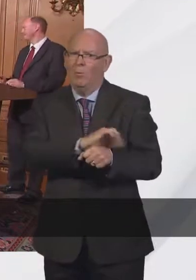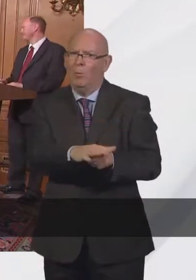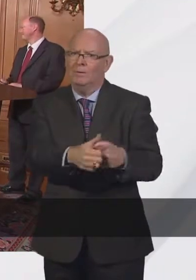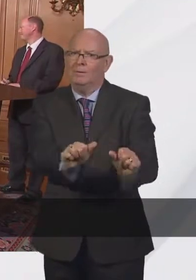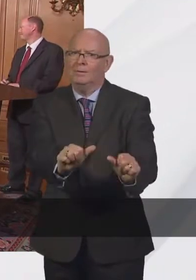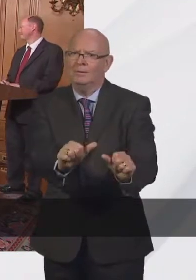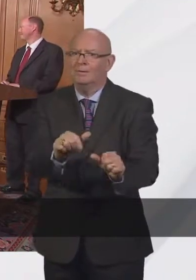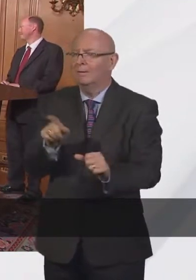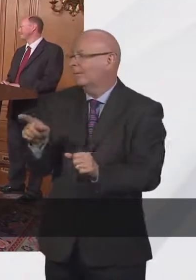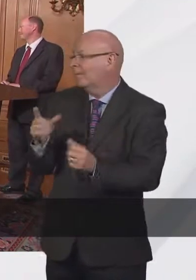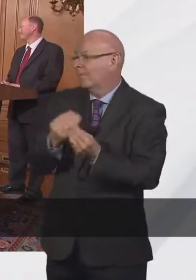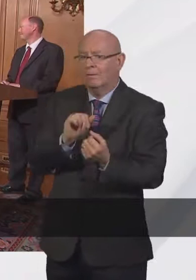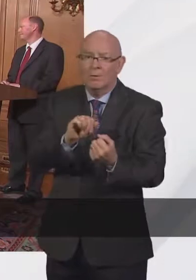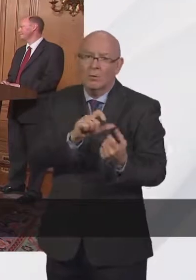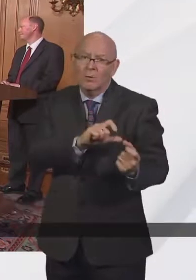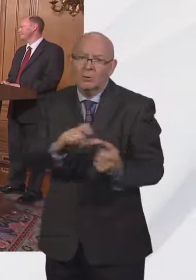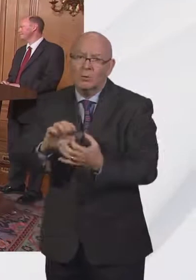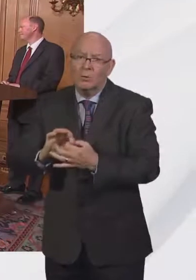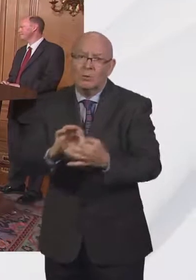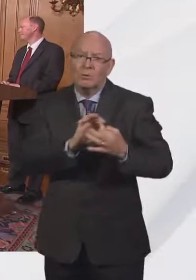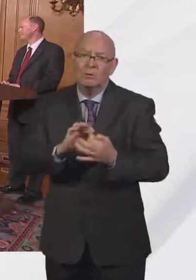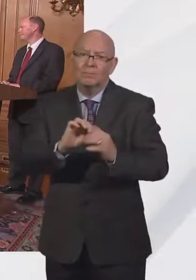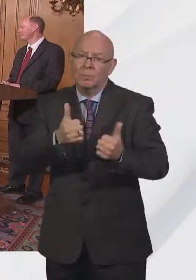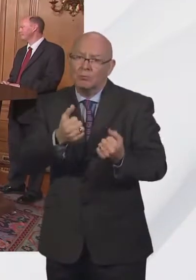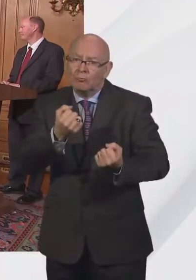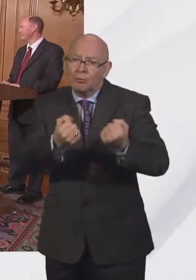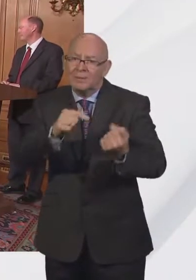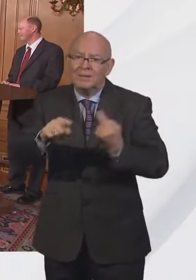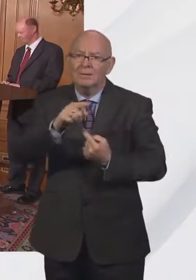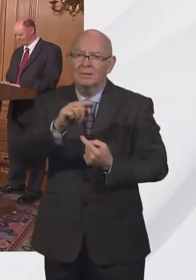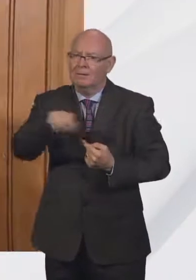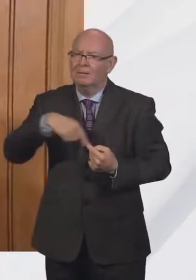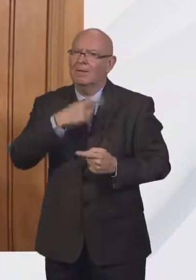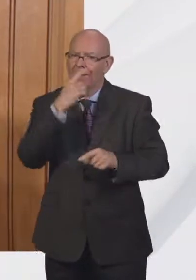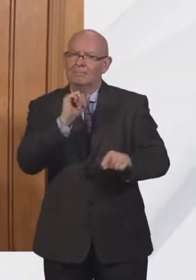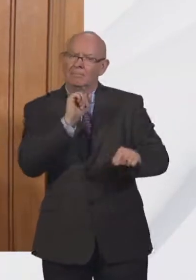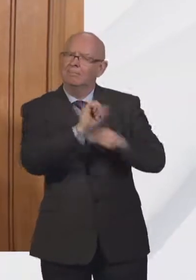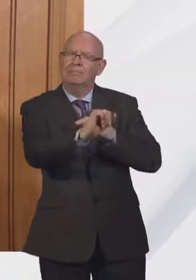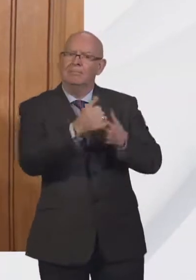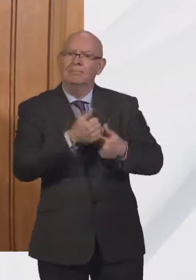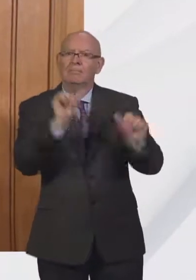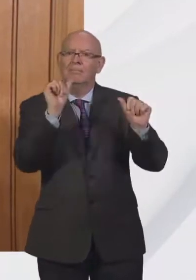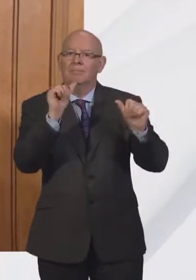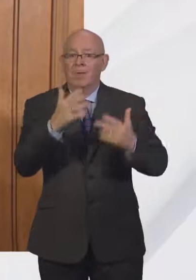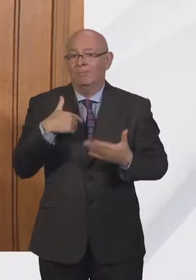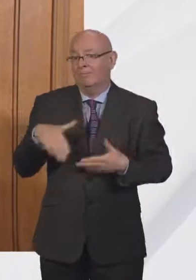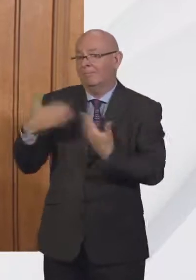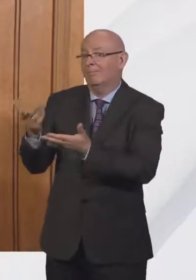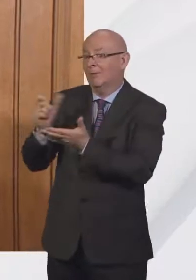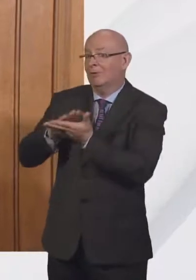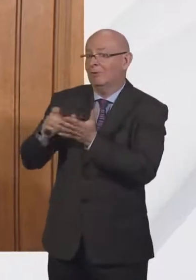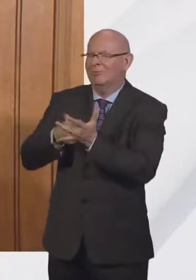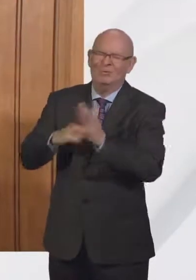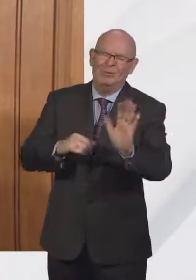slide, please. So just to go over some of the numbers to remind you, the latest R value for the UK is between 0.7